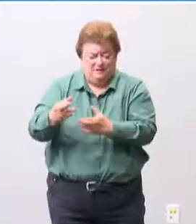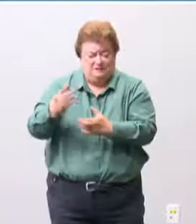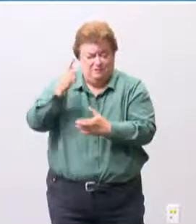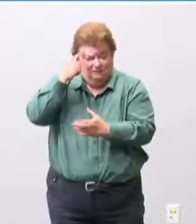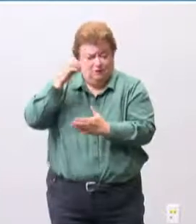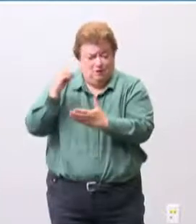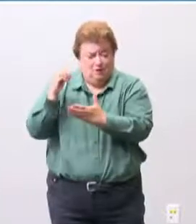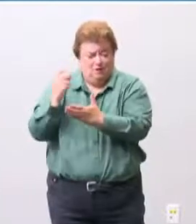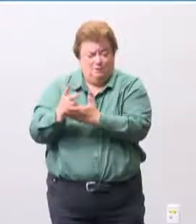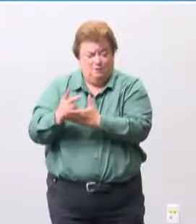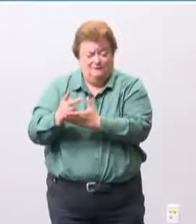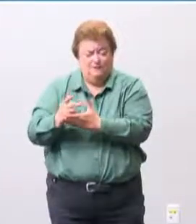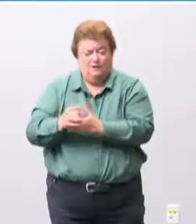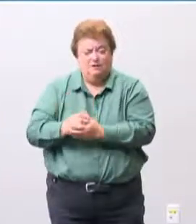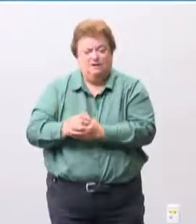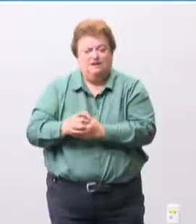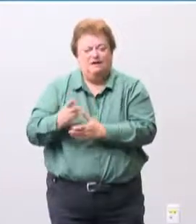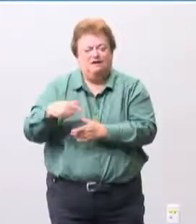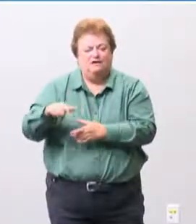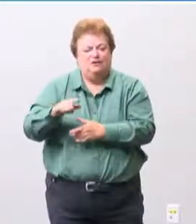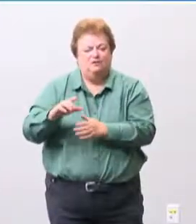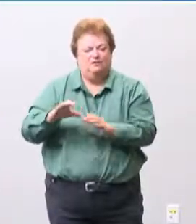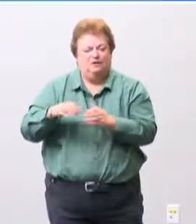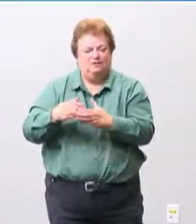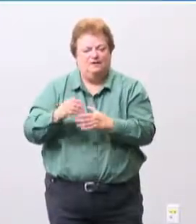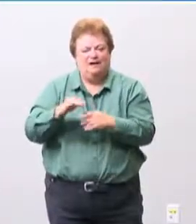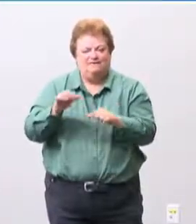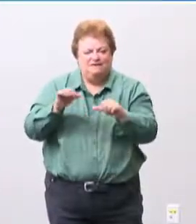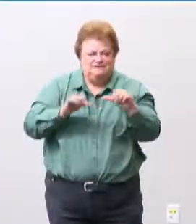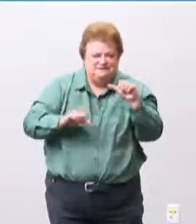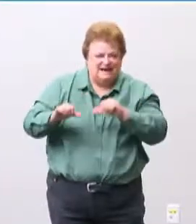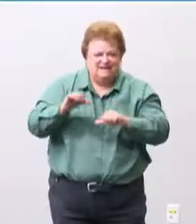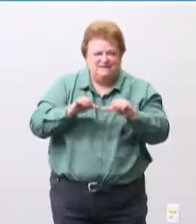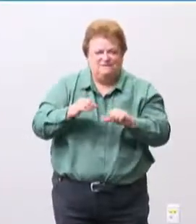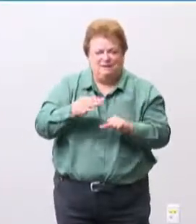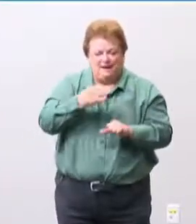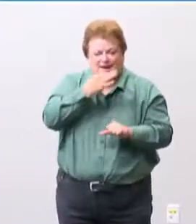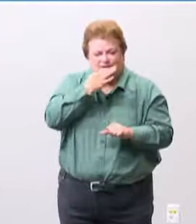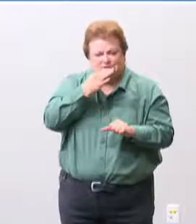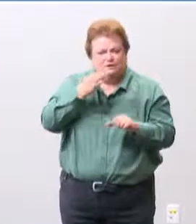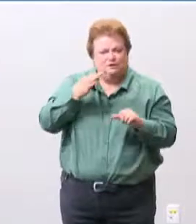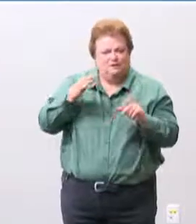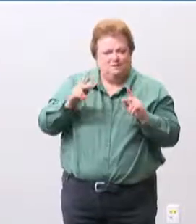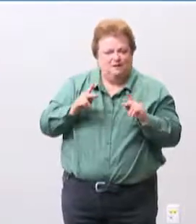COVID-19 vaccination are committees of scientific experts who are